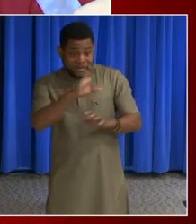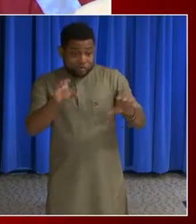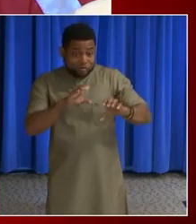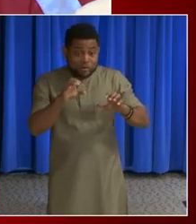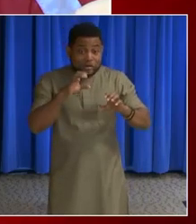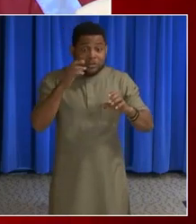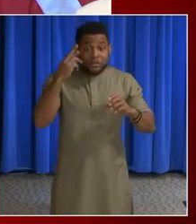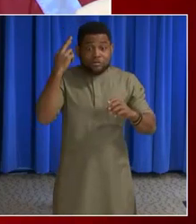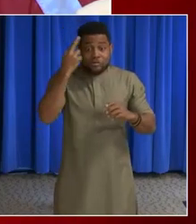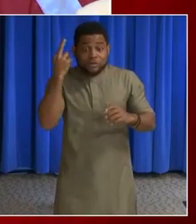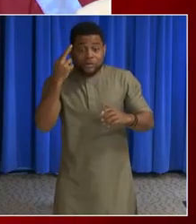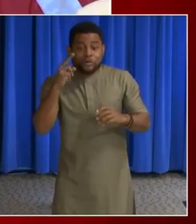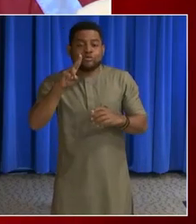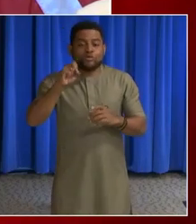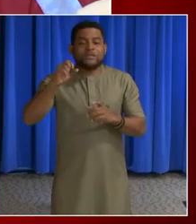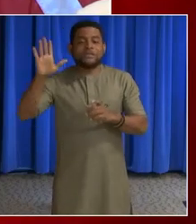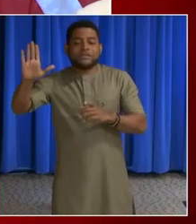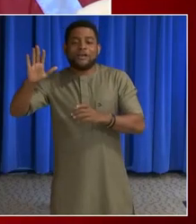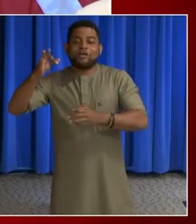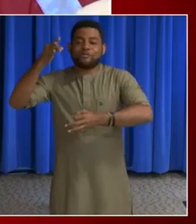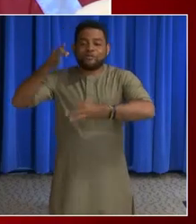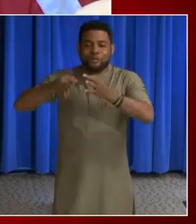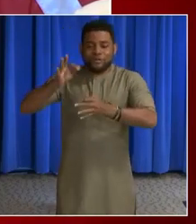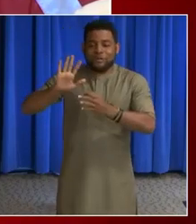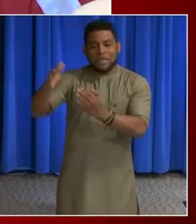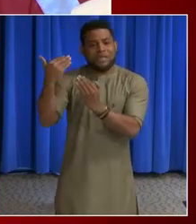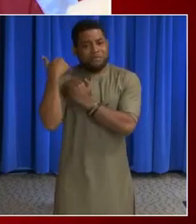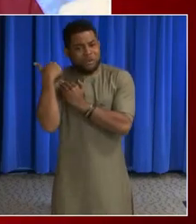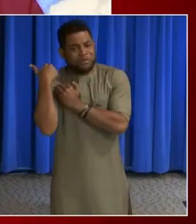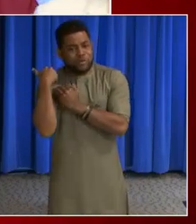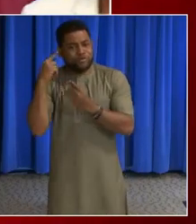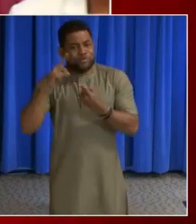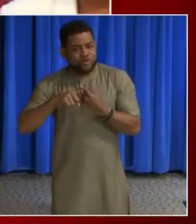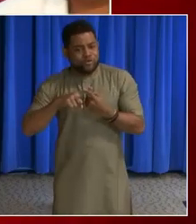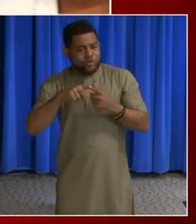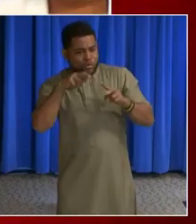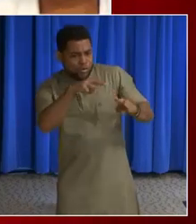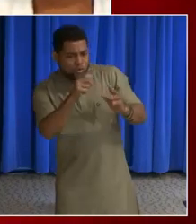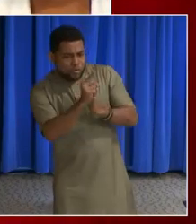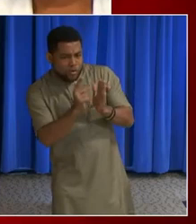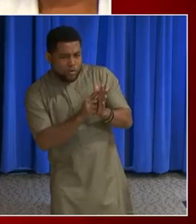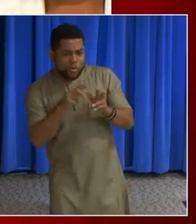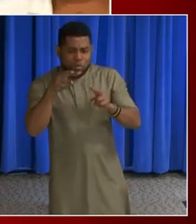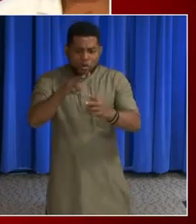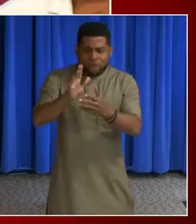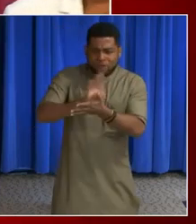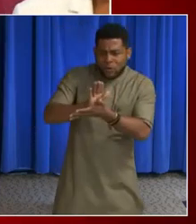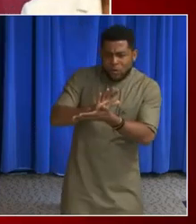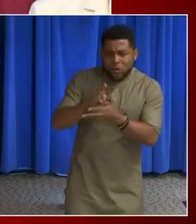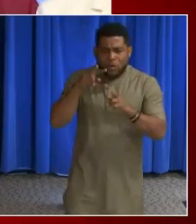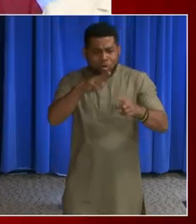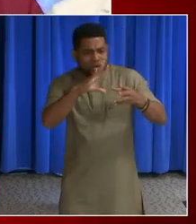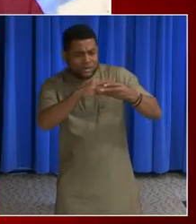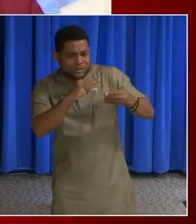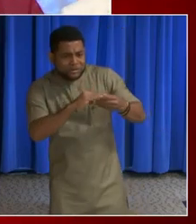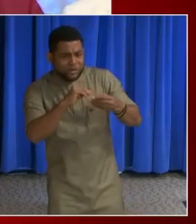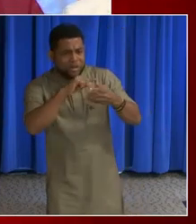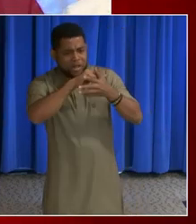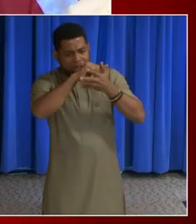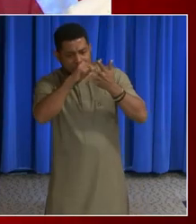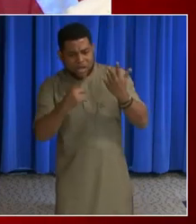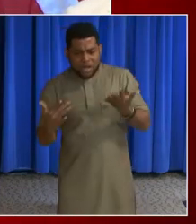Office, as they review, they will look at law, they will look at the video, they will look at statements, and they will look at all of that stuff before they make